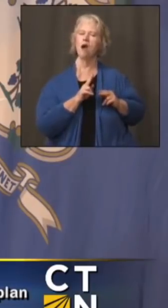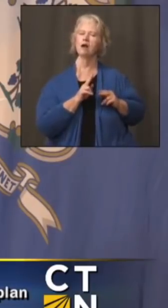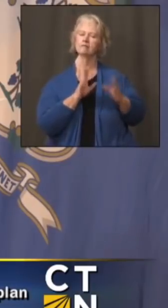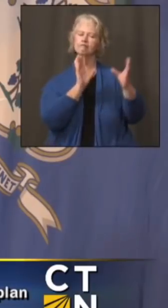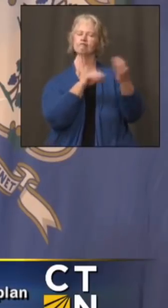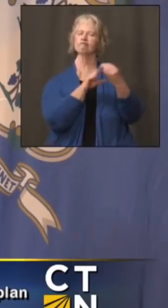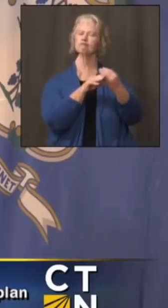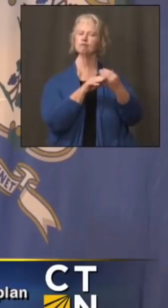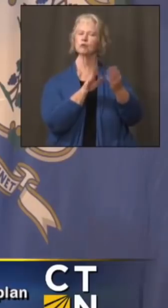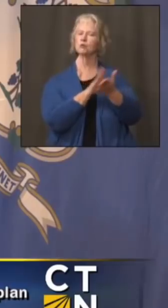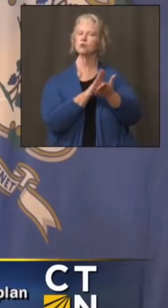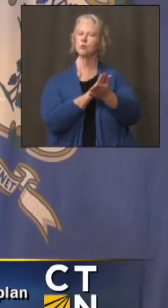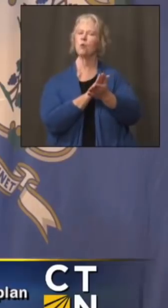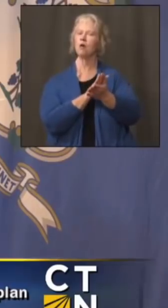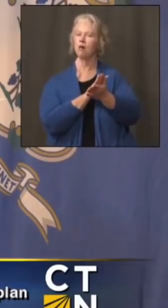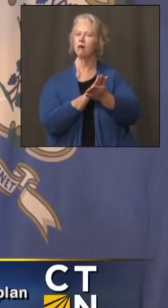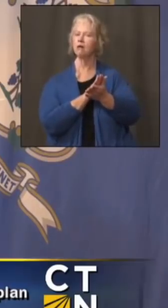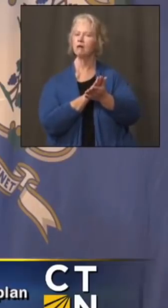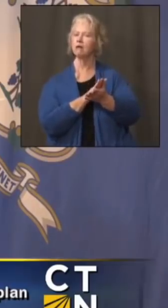near term.